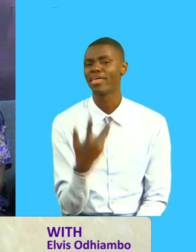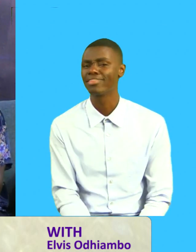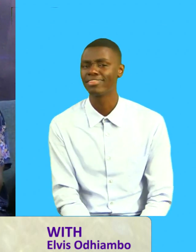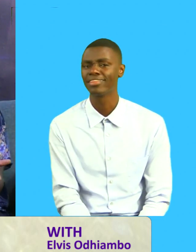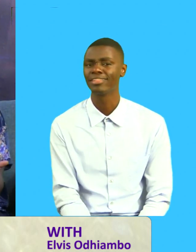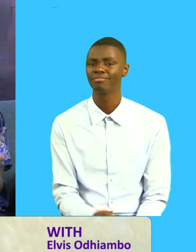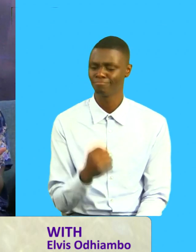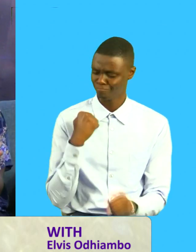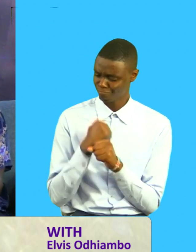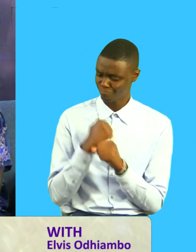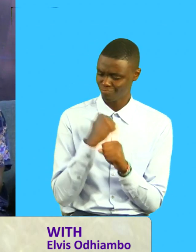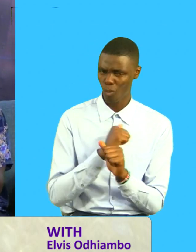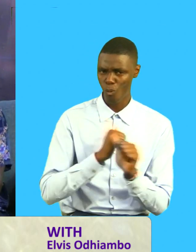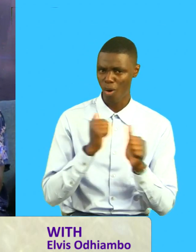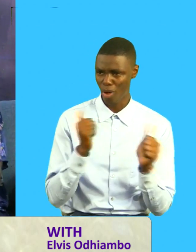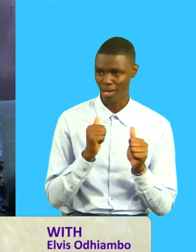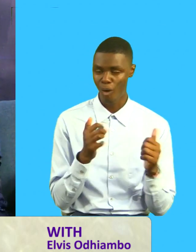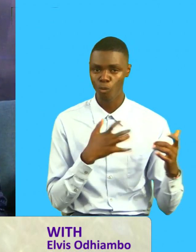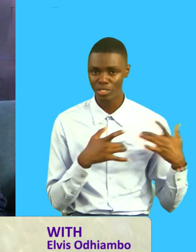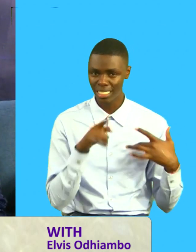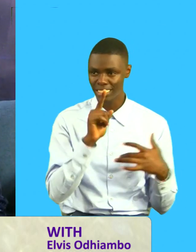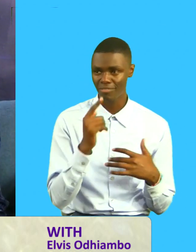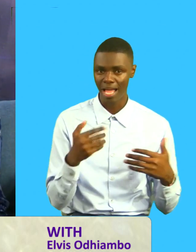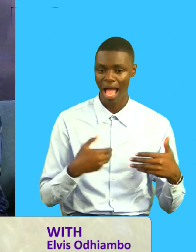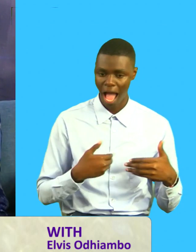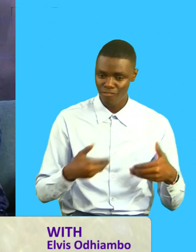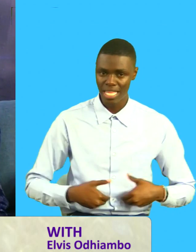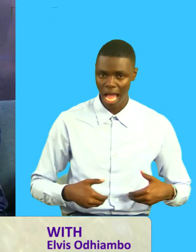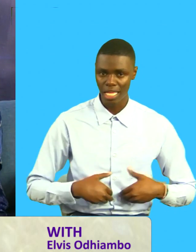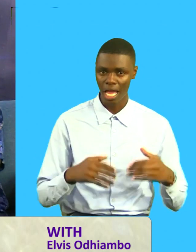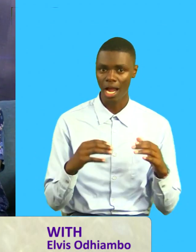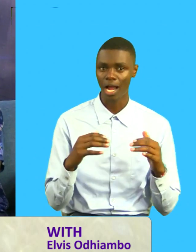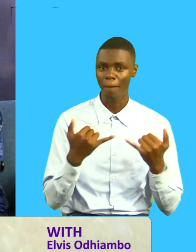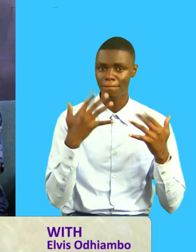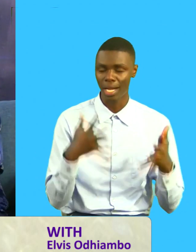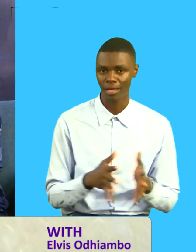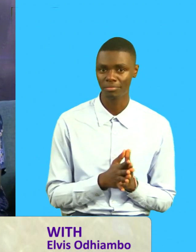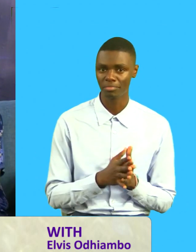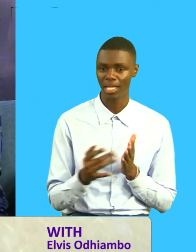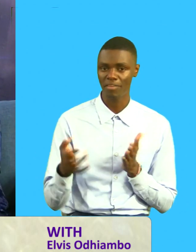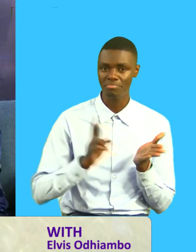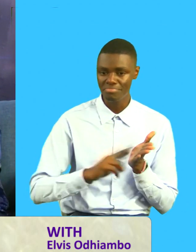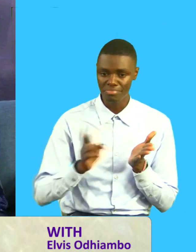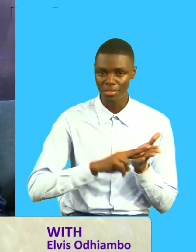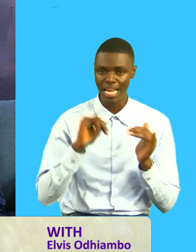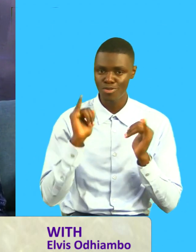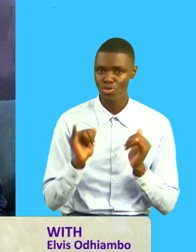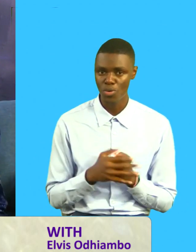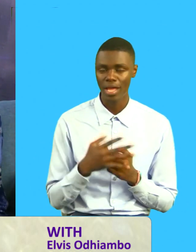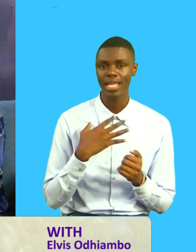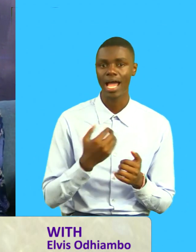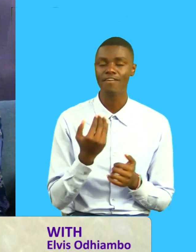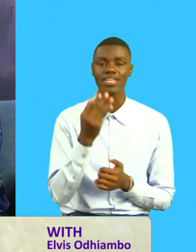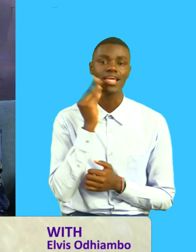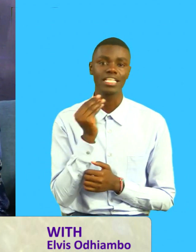they've done really well considering their young crop of players that they've had, having quite an experienced manager like